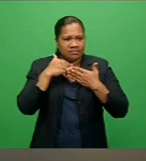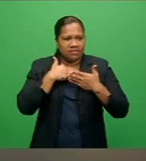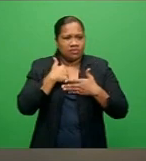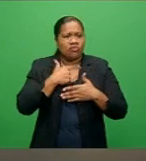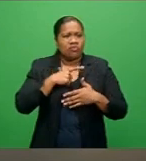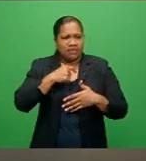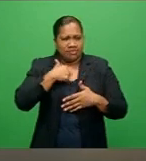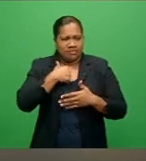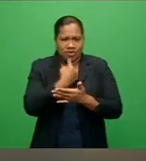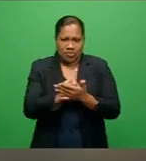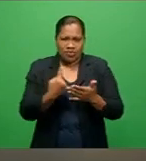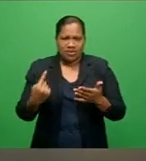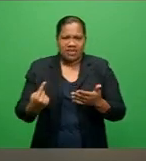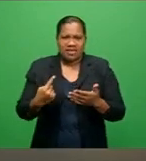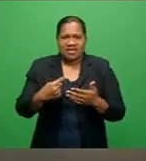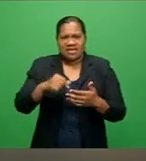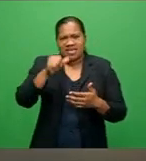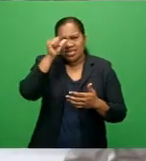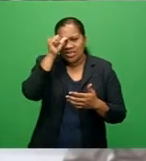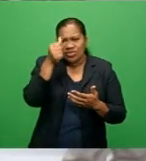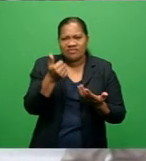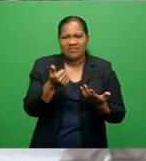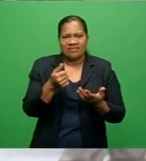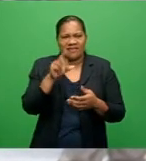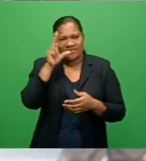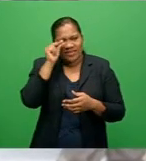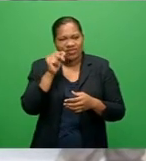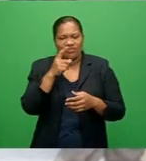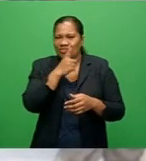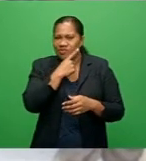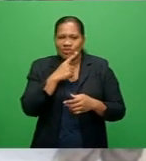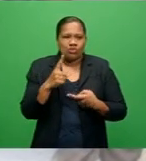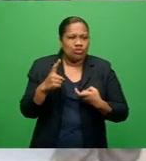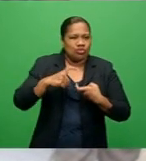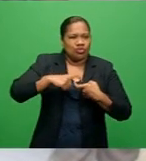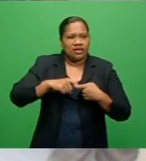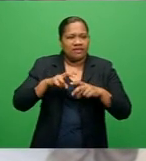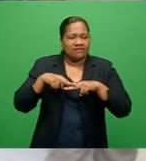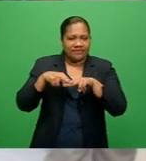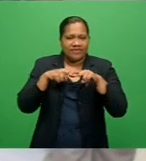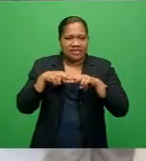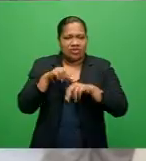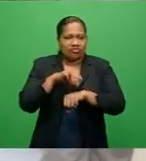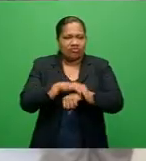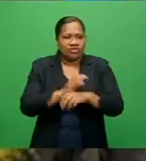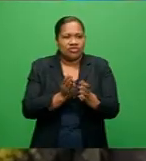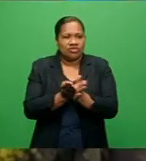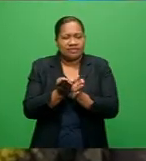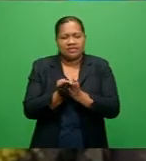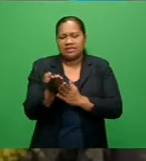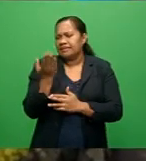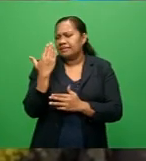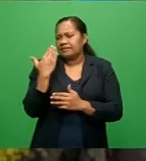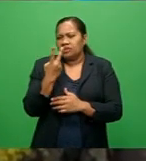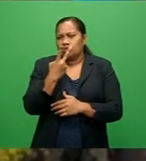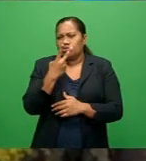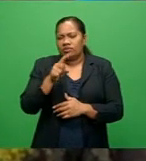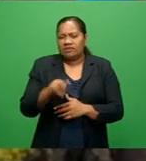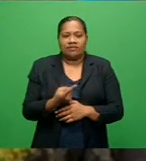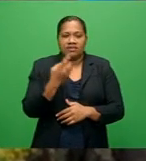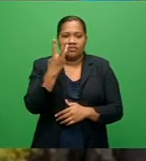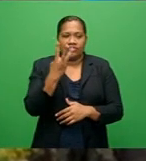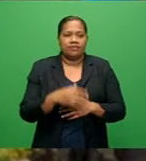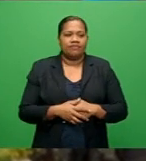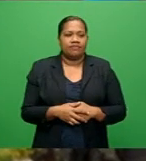only Indo-Fijian girl joining Fiji Correction Service. That's back in year 2003.